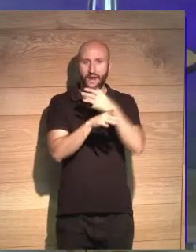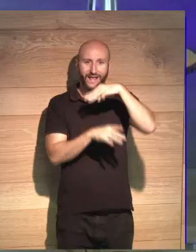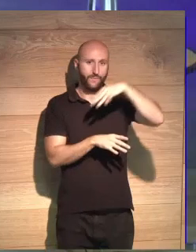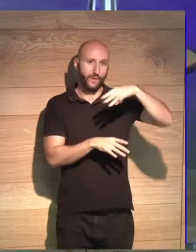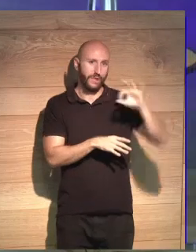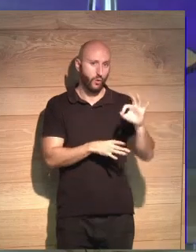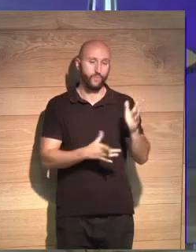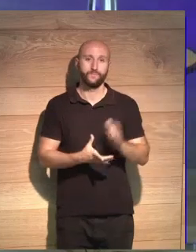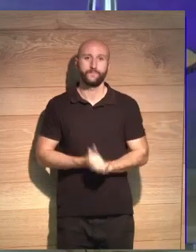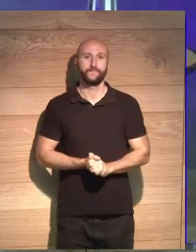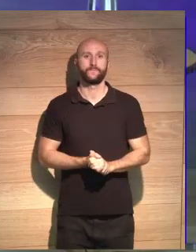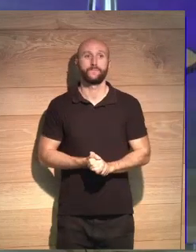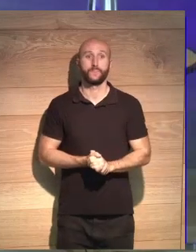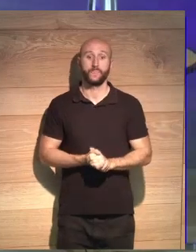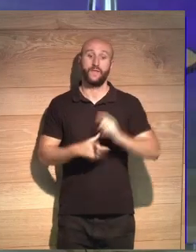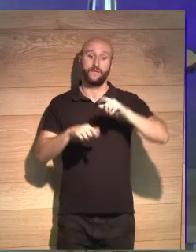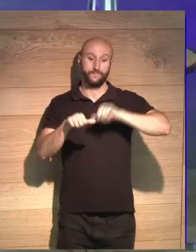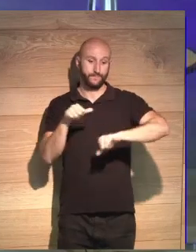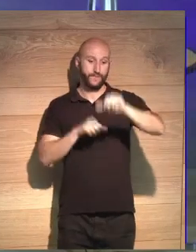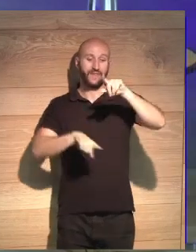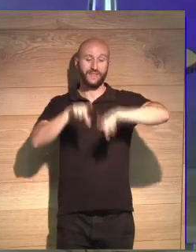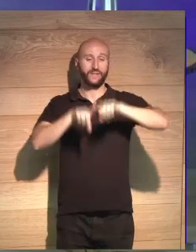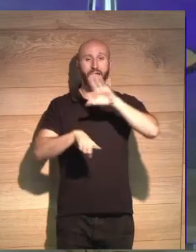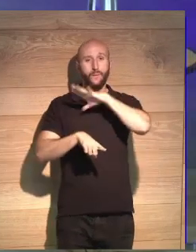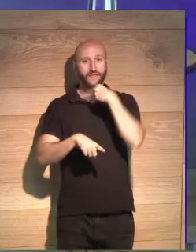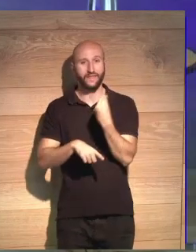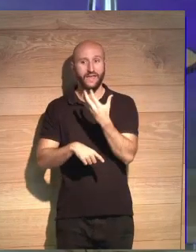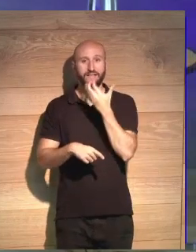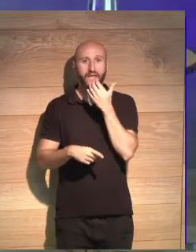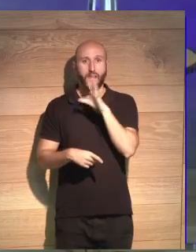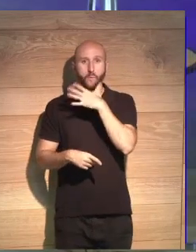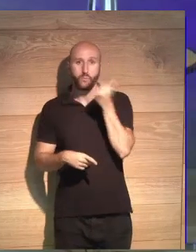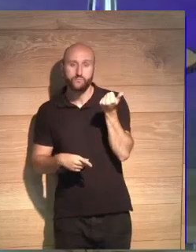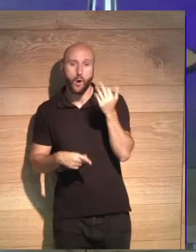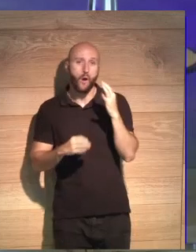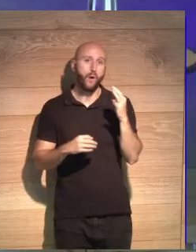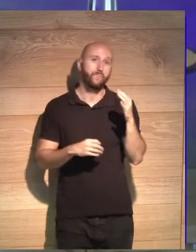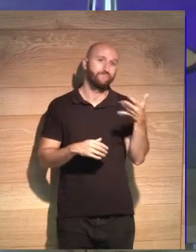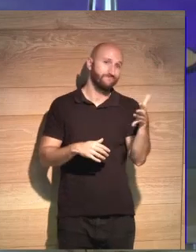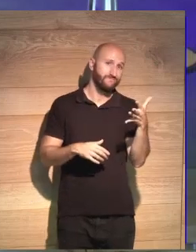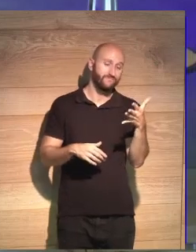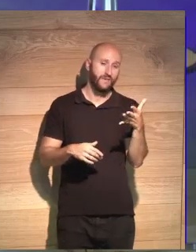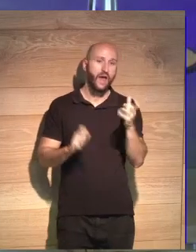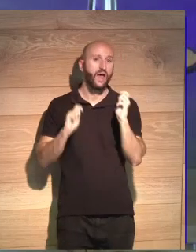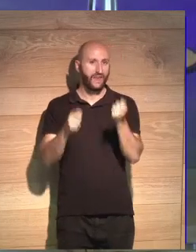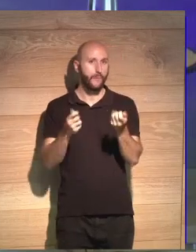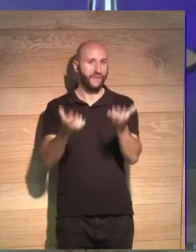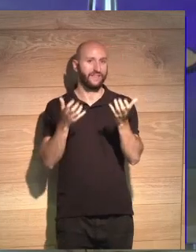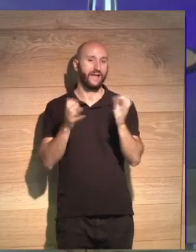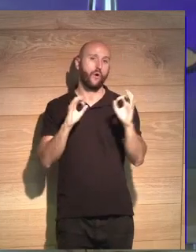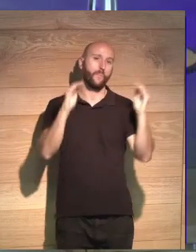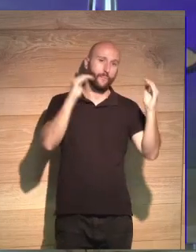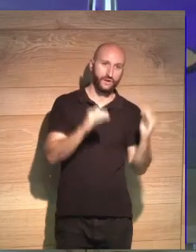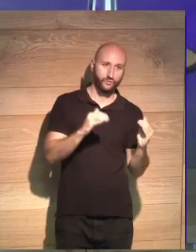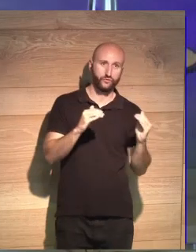of opportunities for students, and then depending on each one's capabilities,